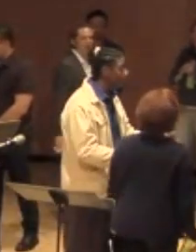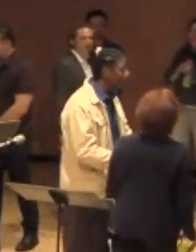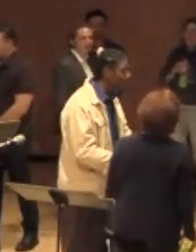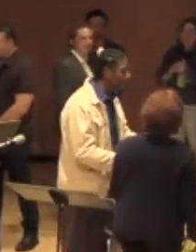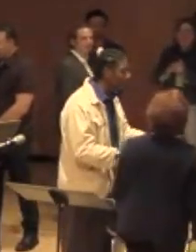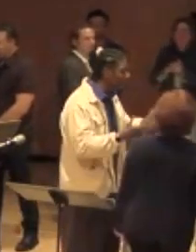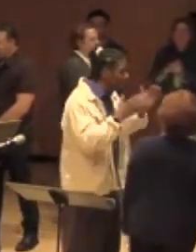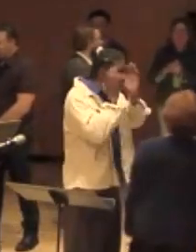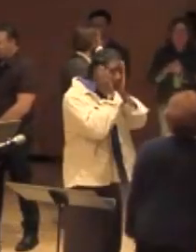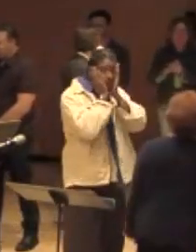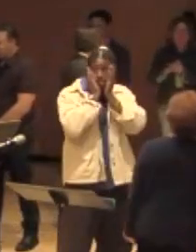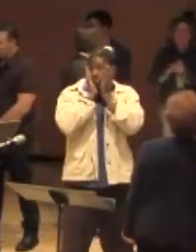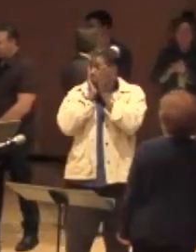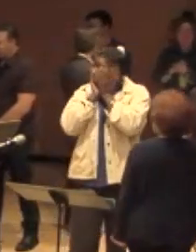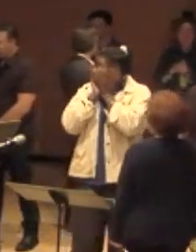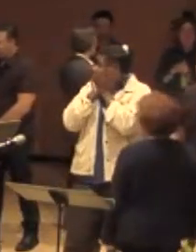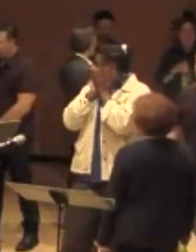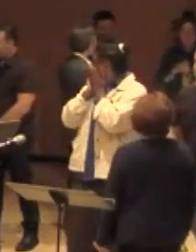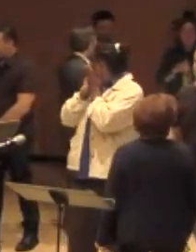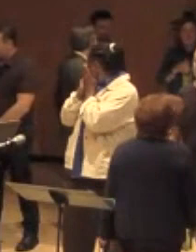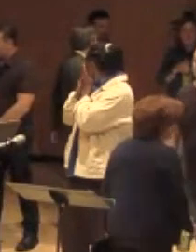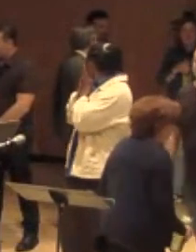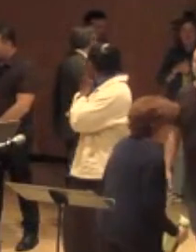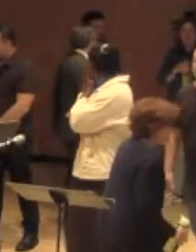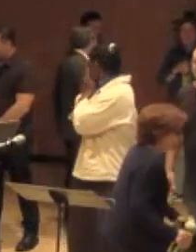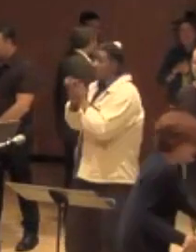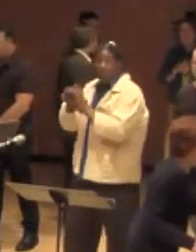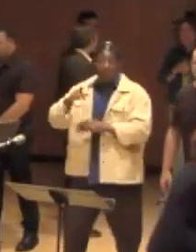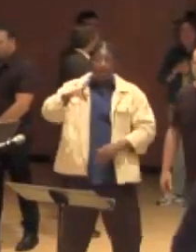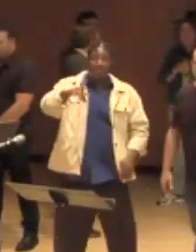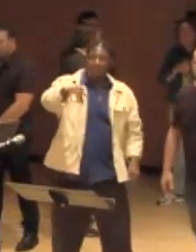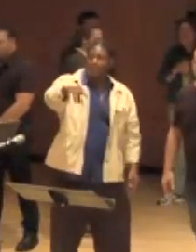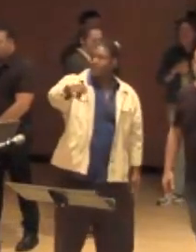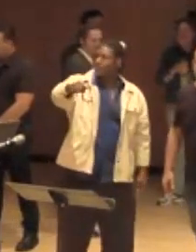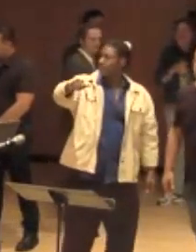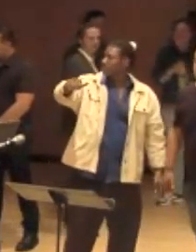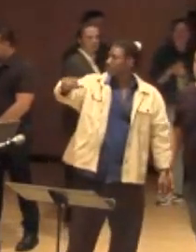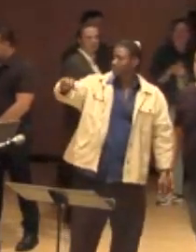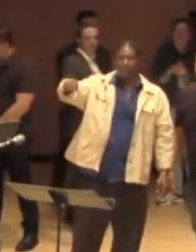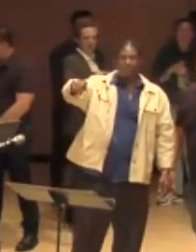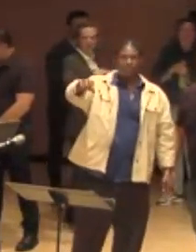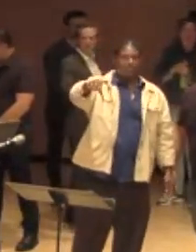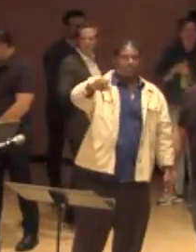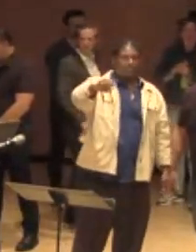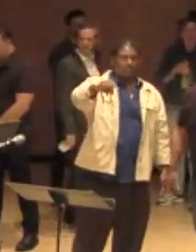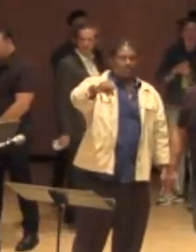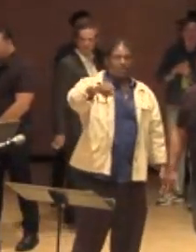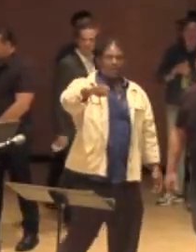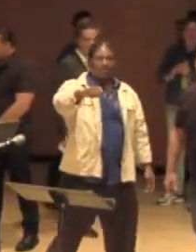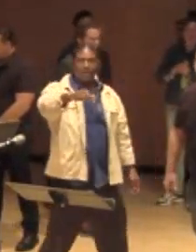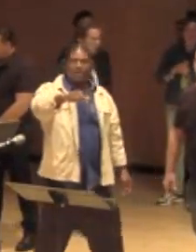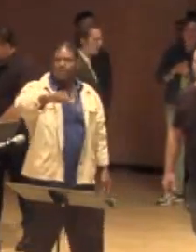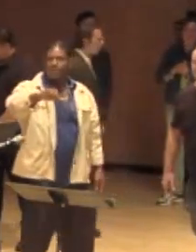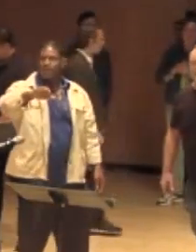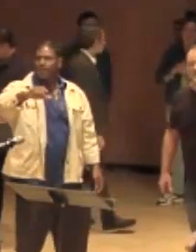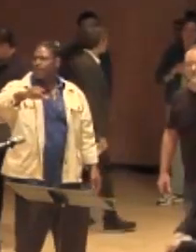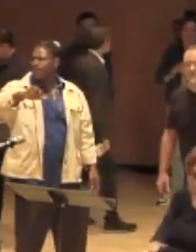colors no I need some I need a good Rich indie you know as a lead you